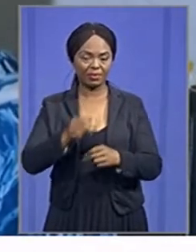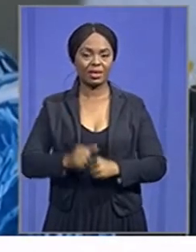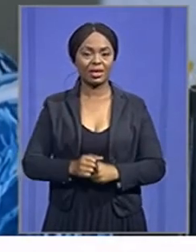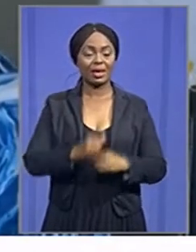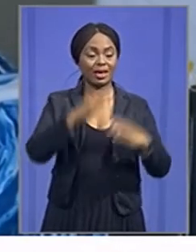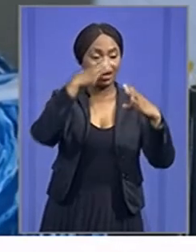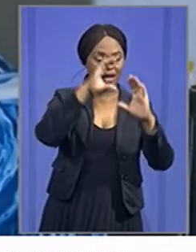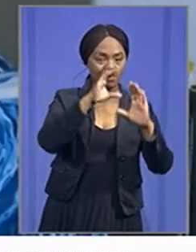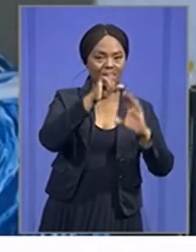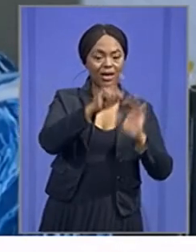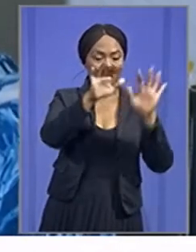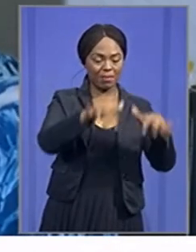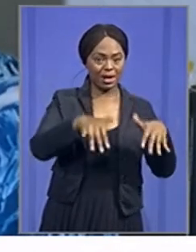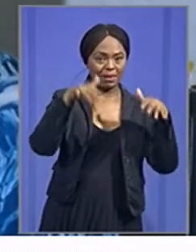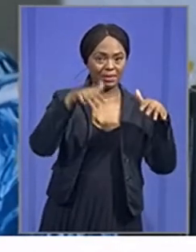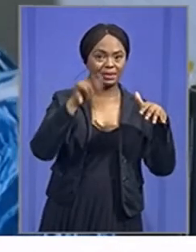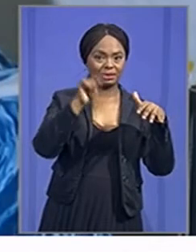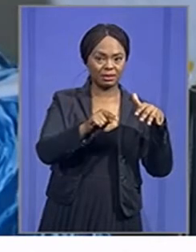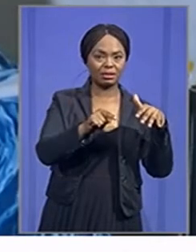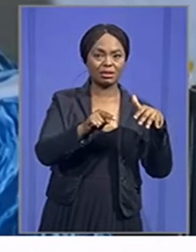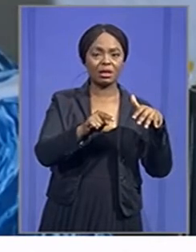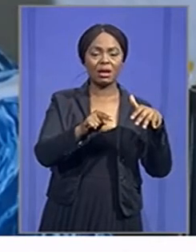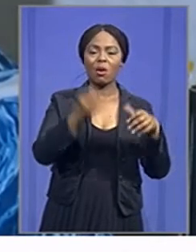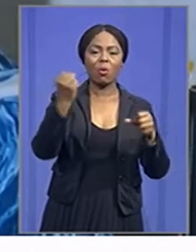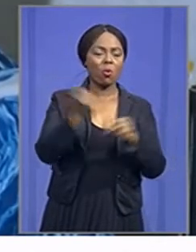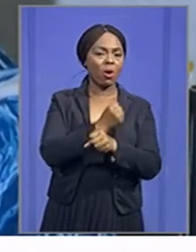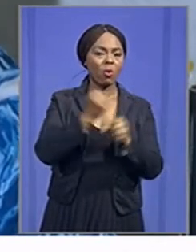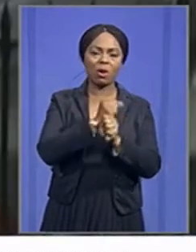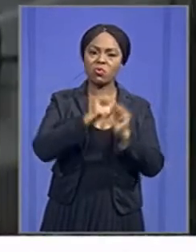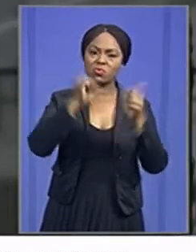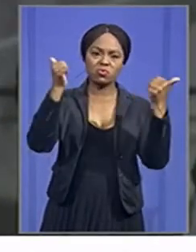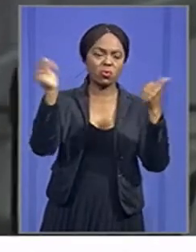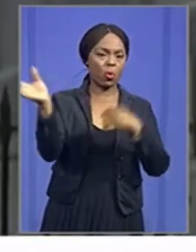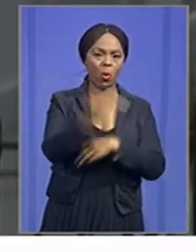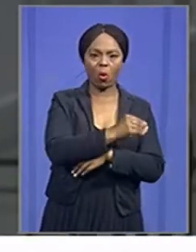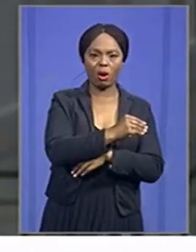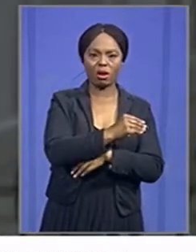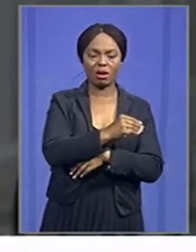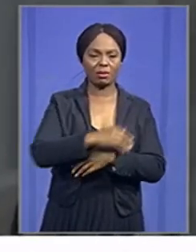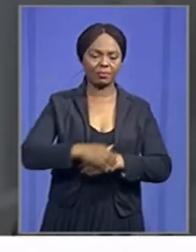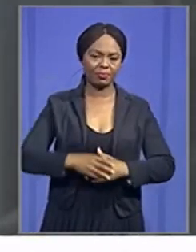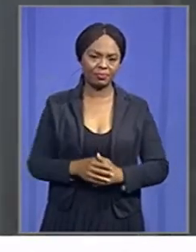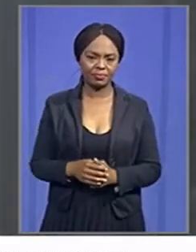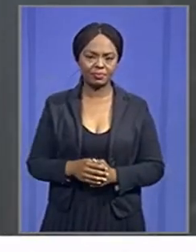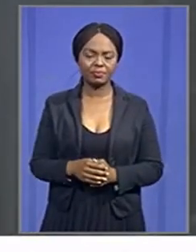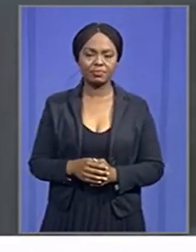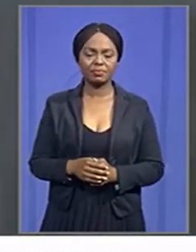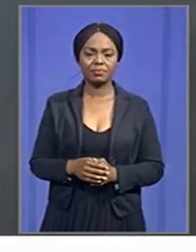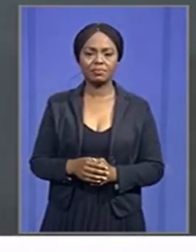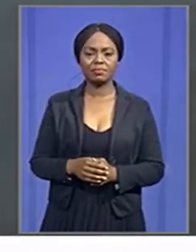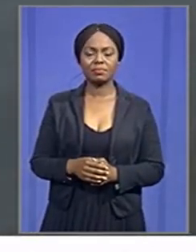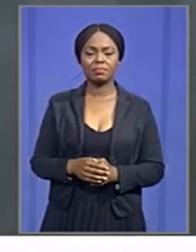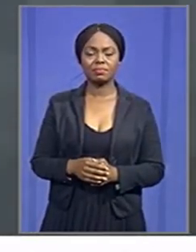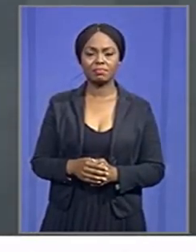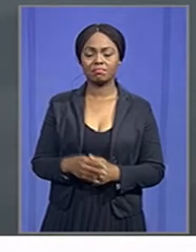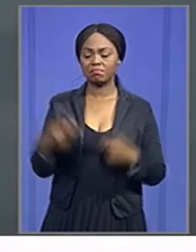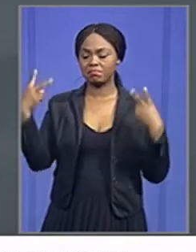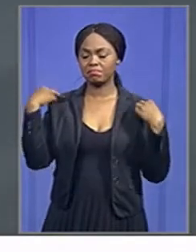of Parliament were all working. Bahlankedi ba palamente ba phaetše thoko ditatofatšo tša